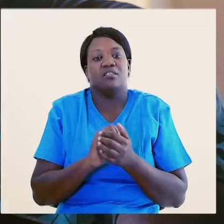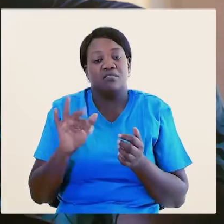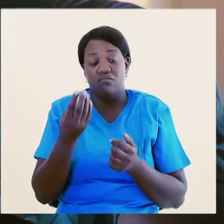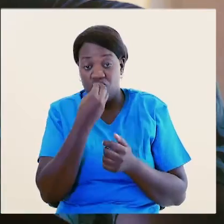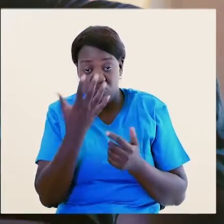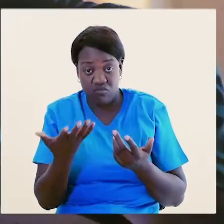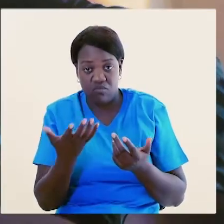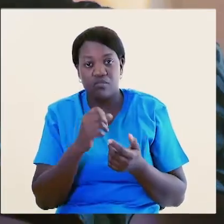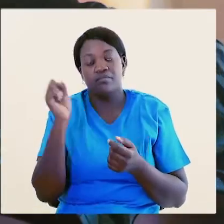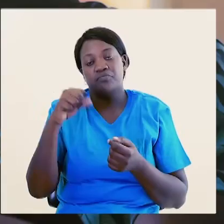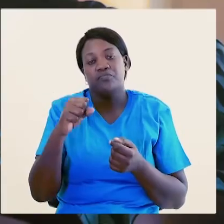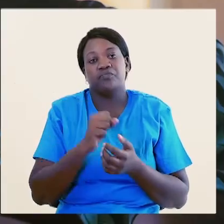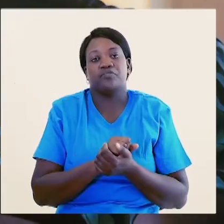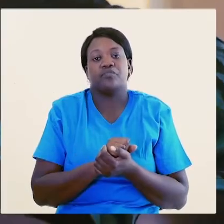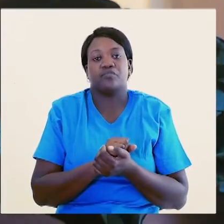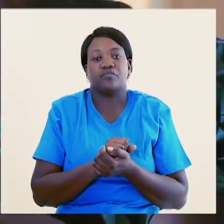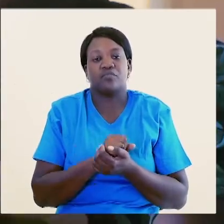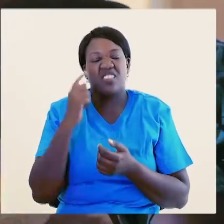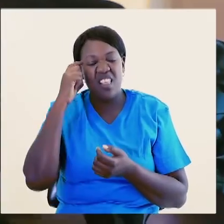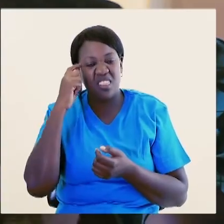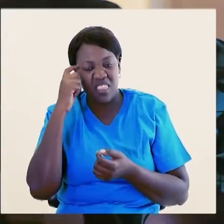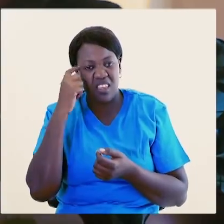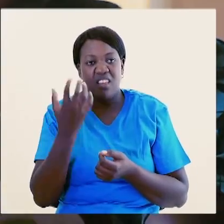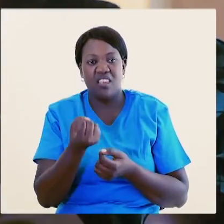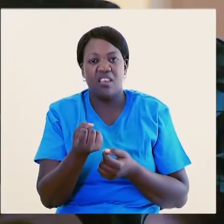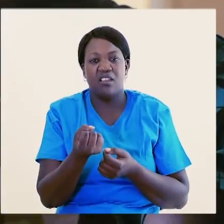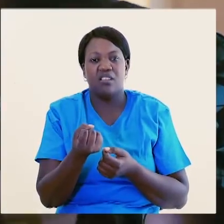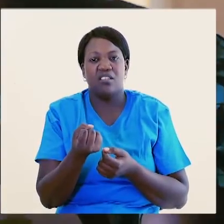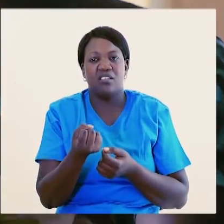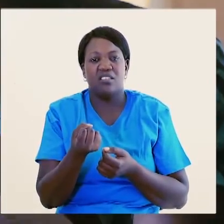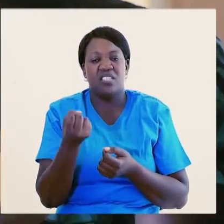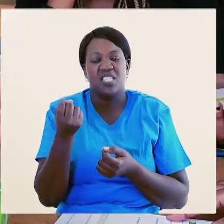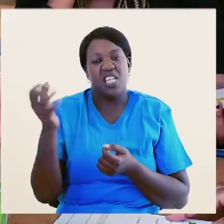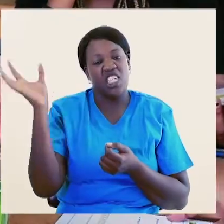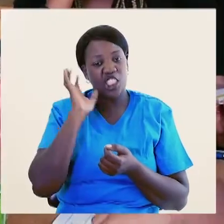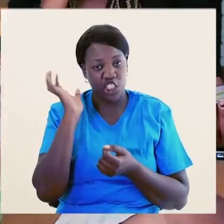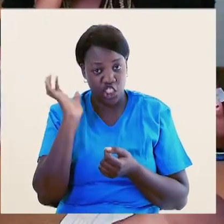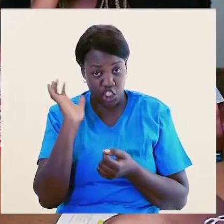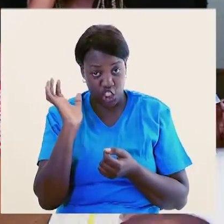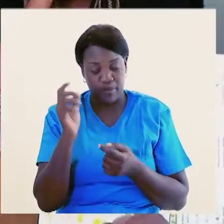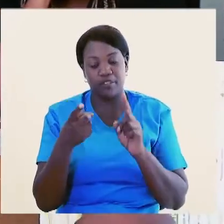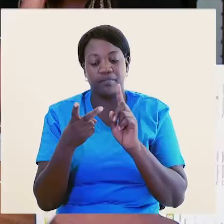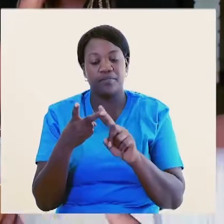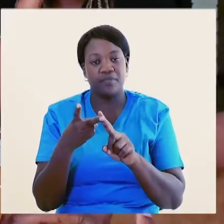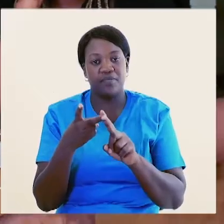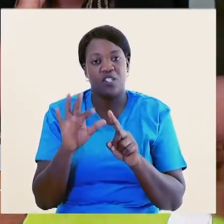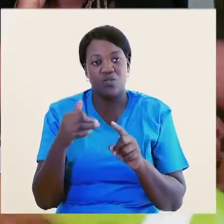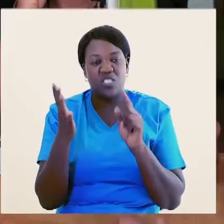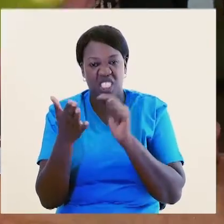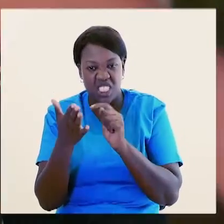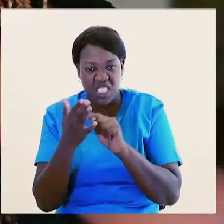order? Yes. I think I will have the medium chips, please. Okay. And I will have a chicken enchilada,